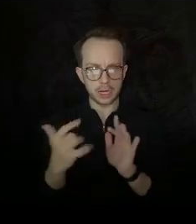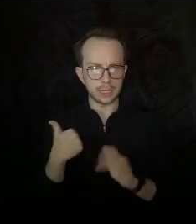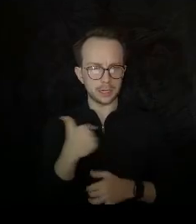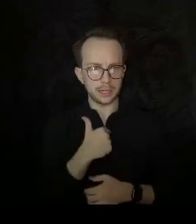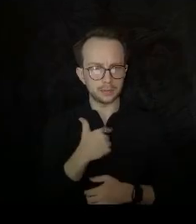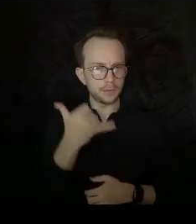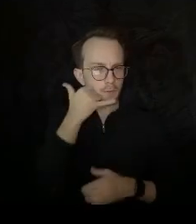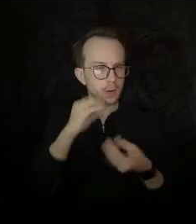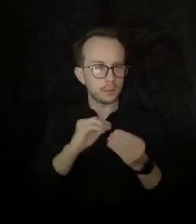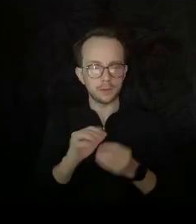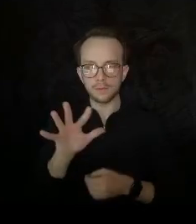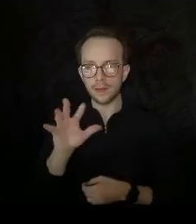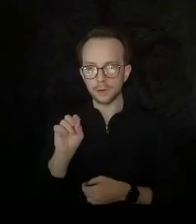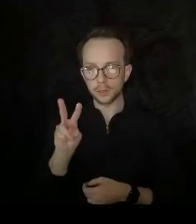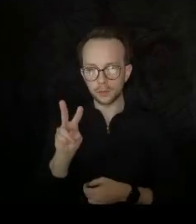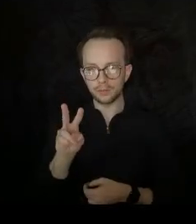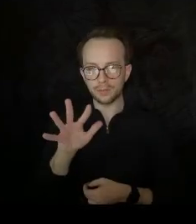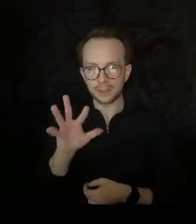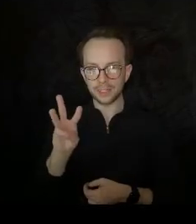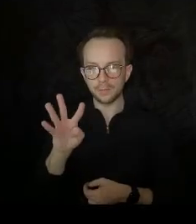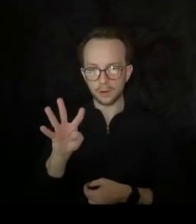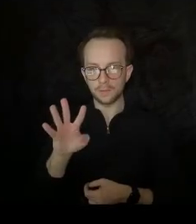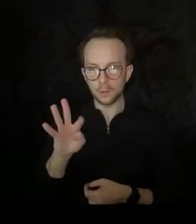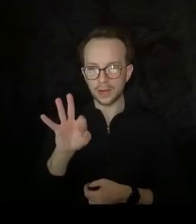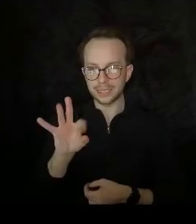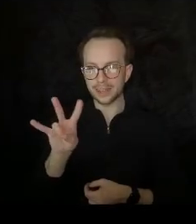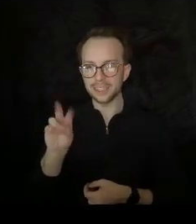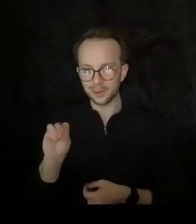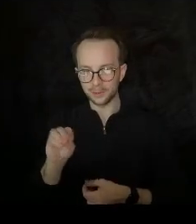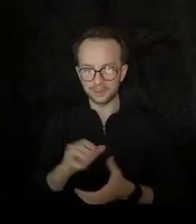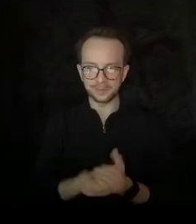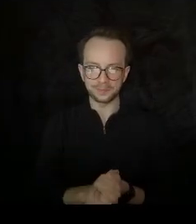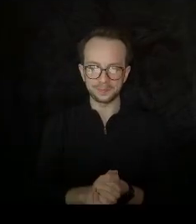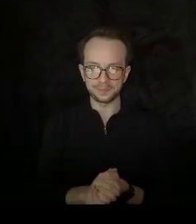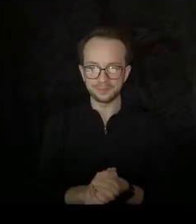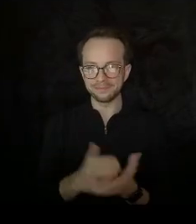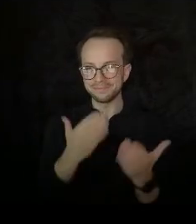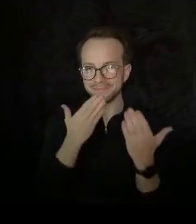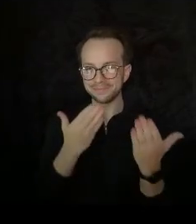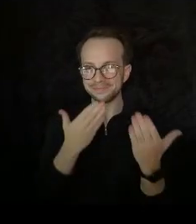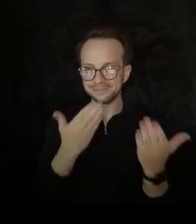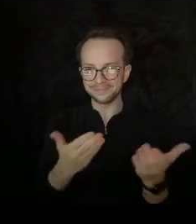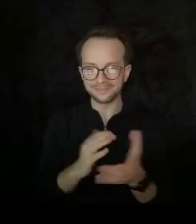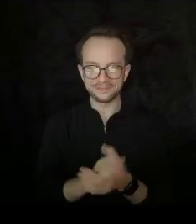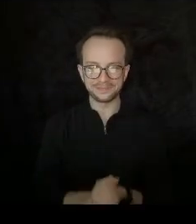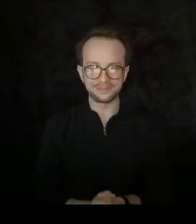502-564-4970. Thank you.